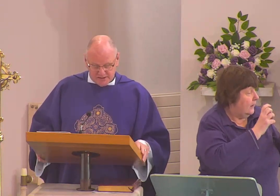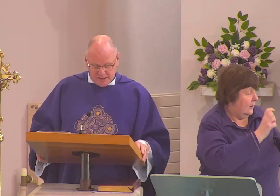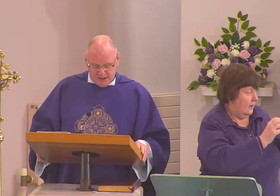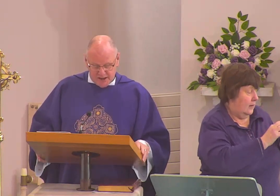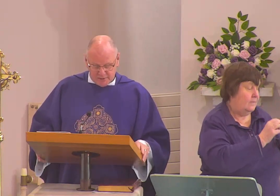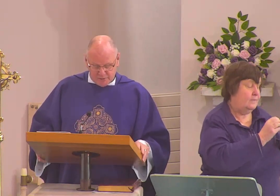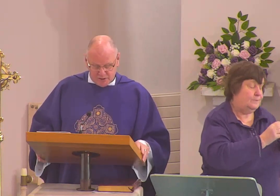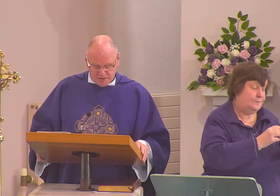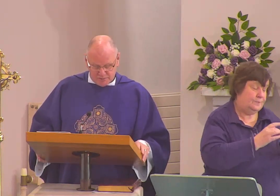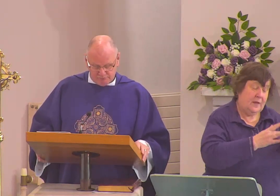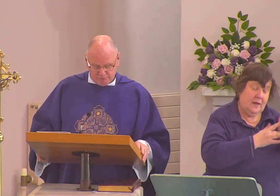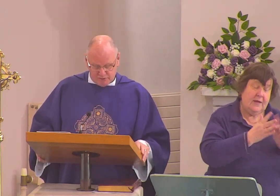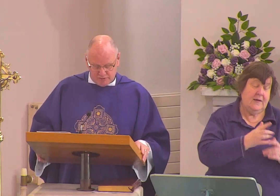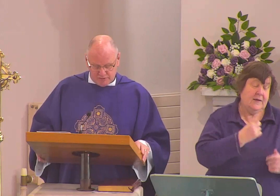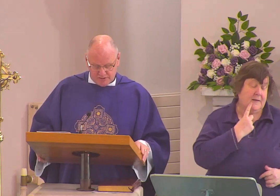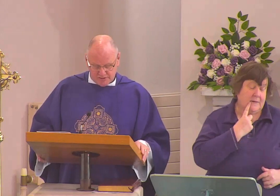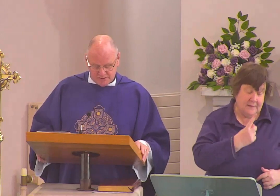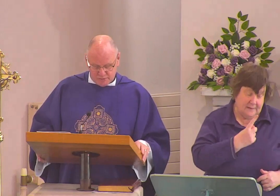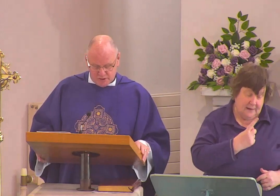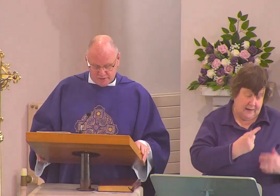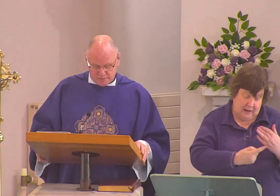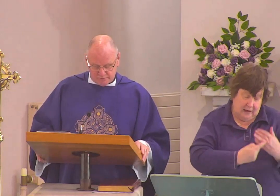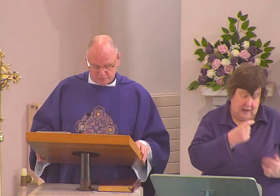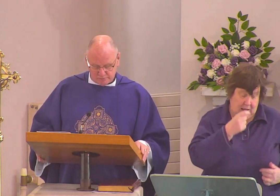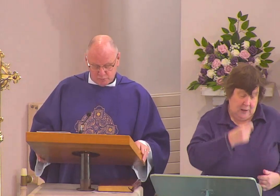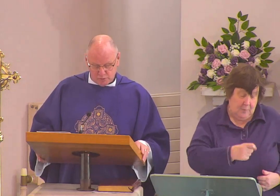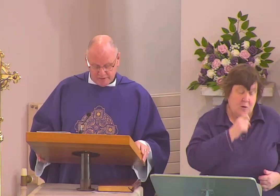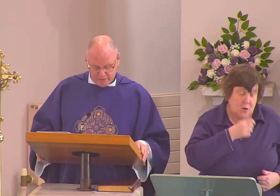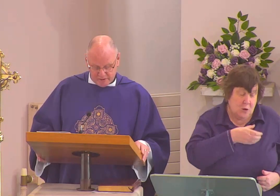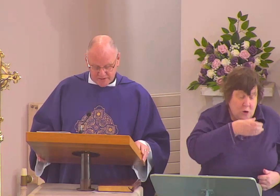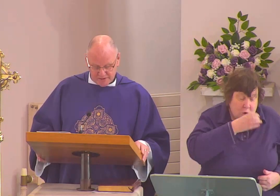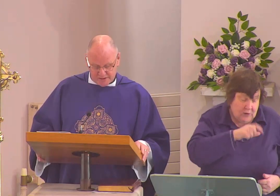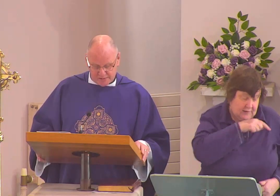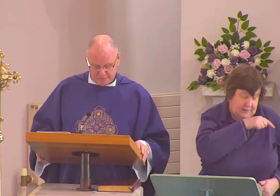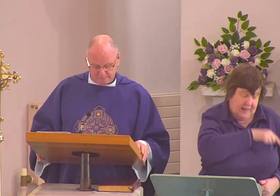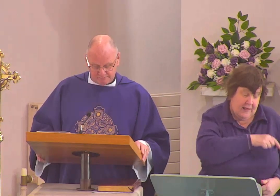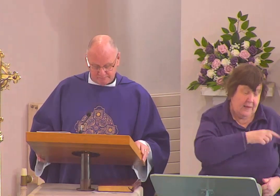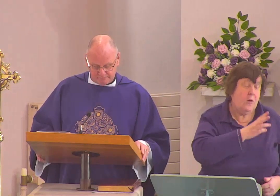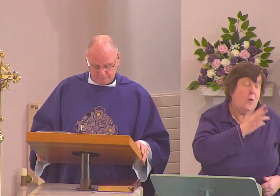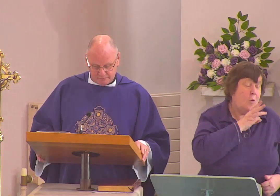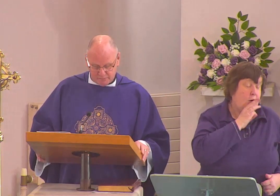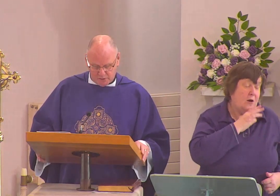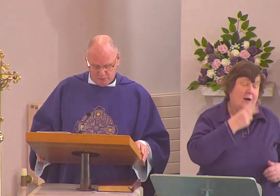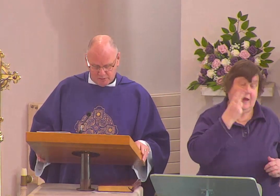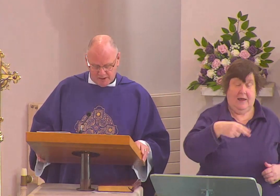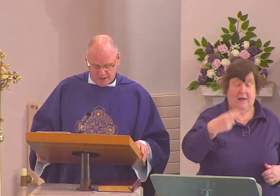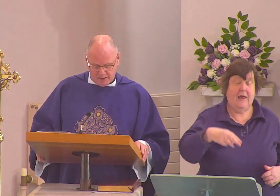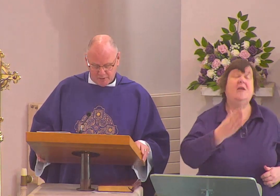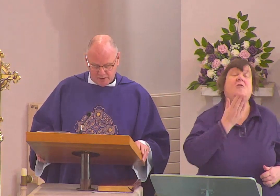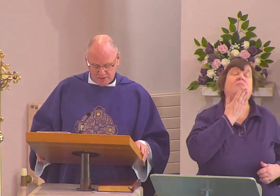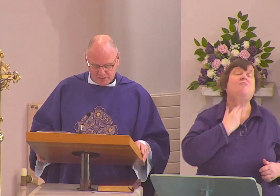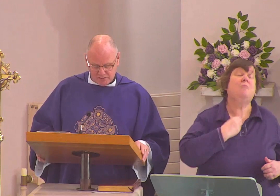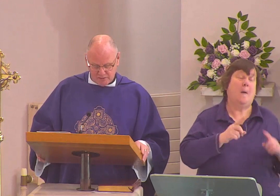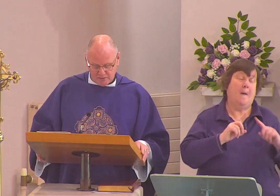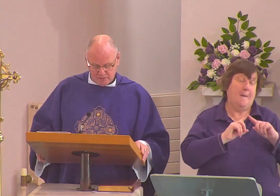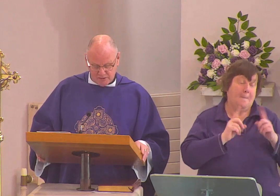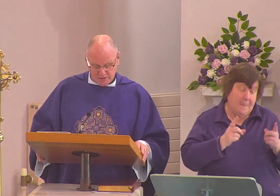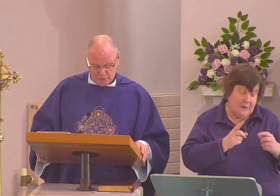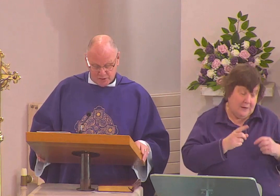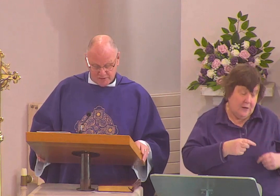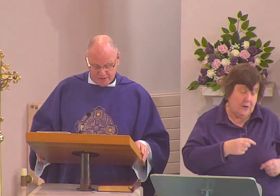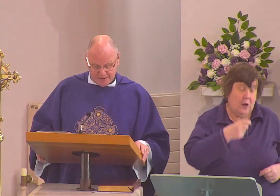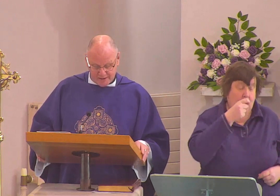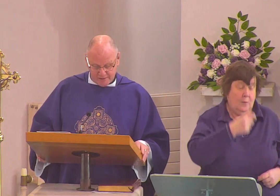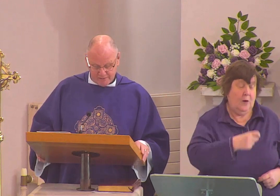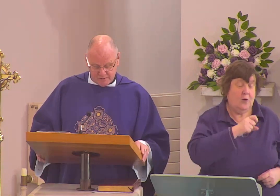Jesus said, "Any person that drinks this water will be thirsty again. But if any person drinks the